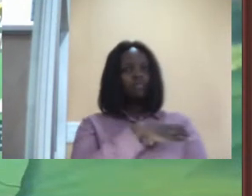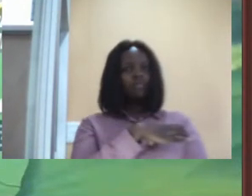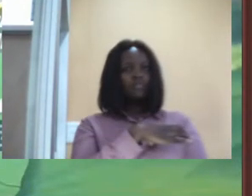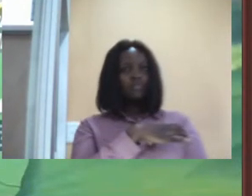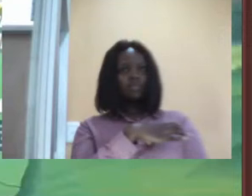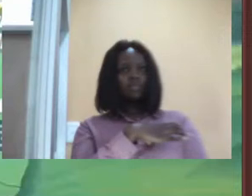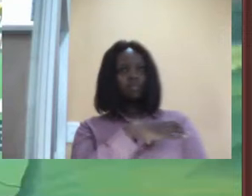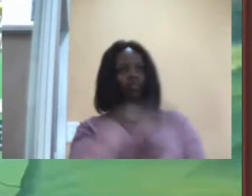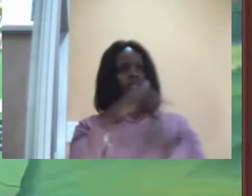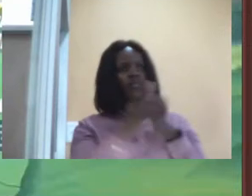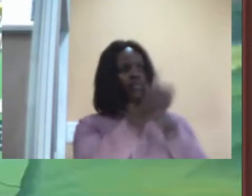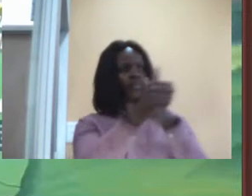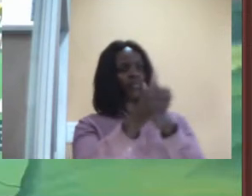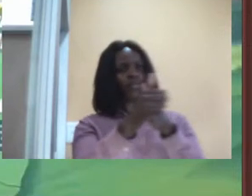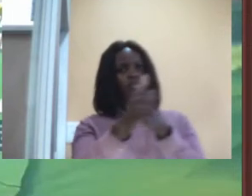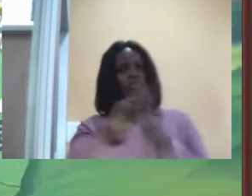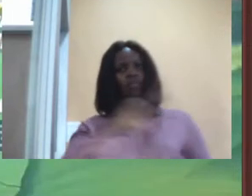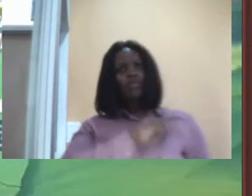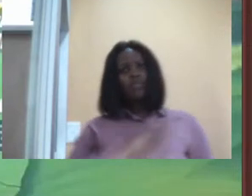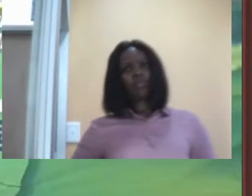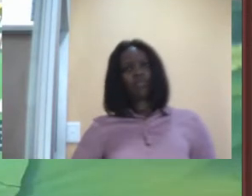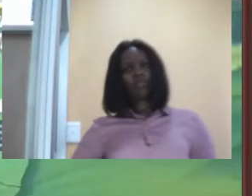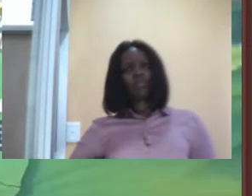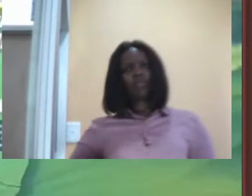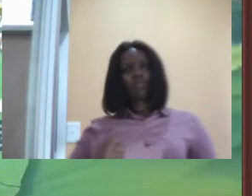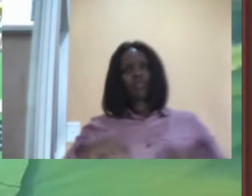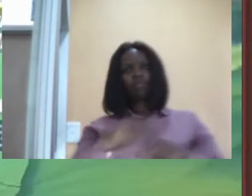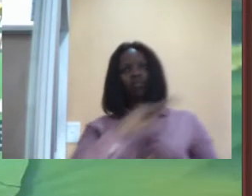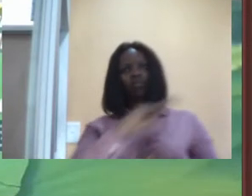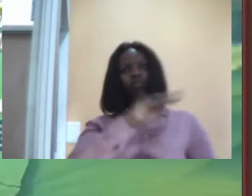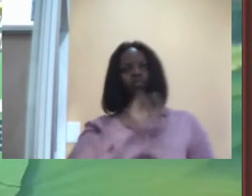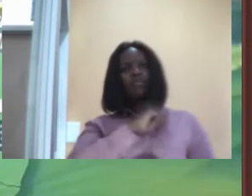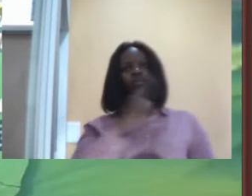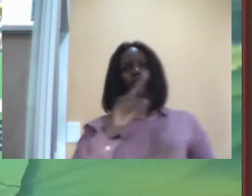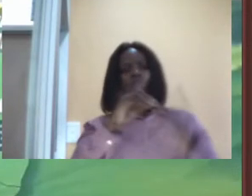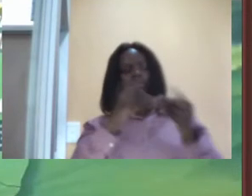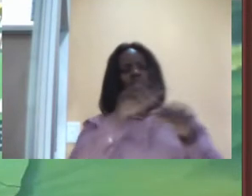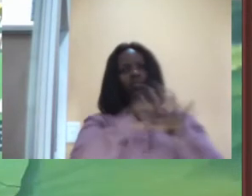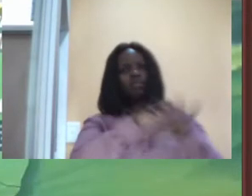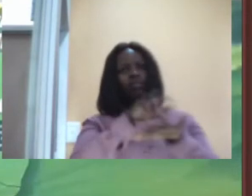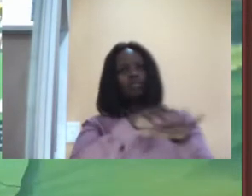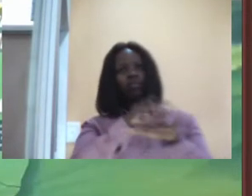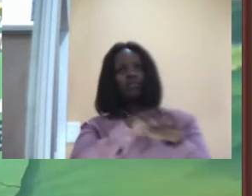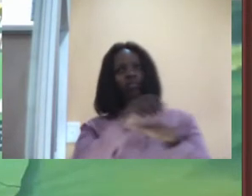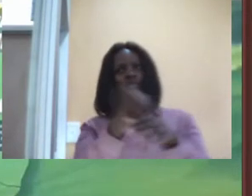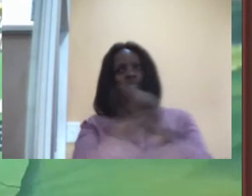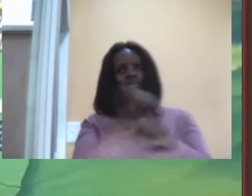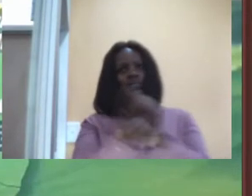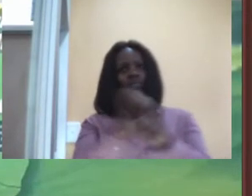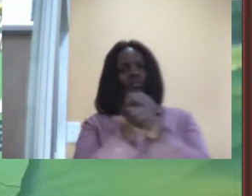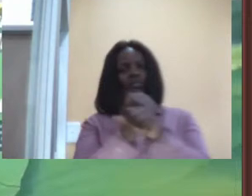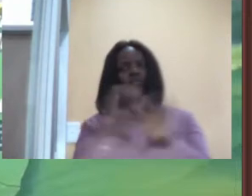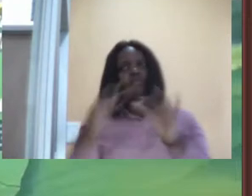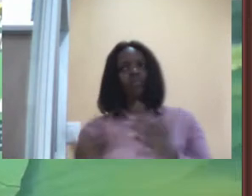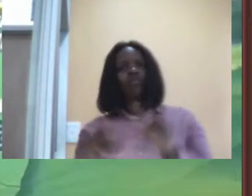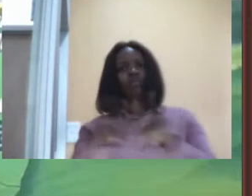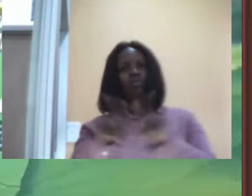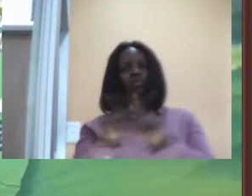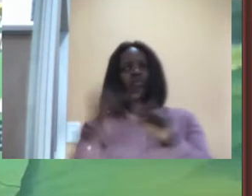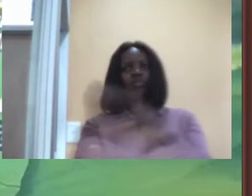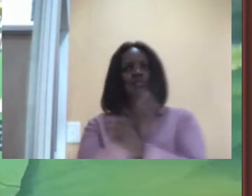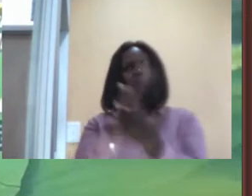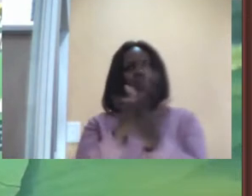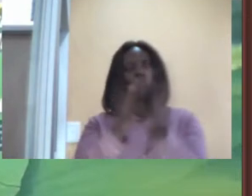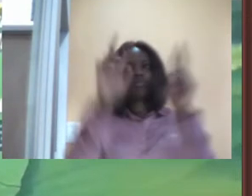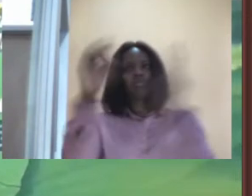with the leadership of our Premier to say what is it that the agriculture can contribute, and also how can we make sure that the food